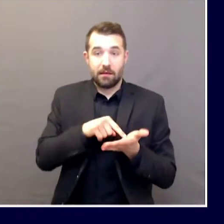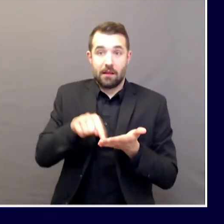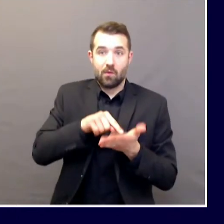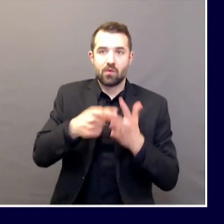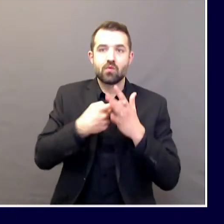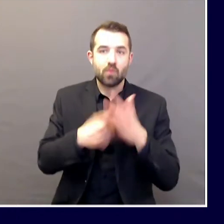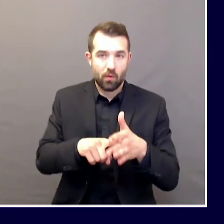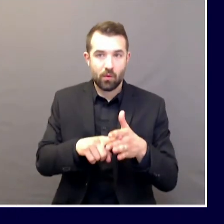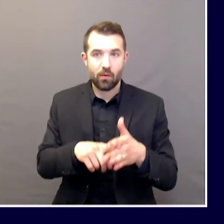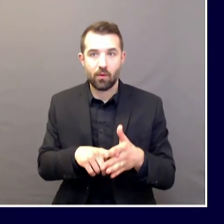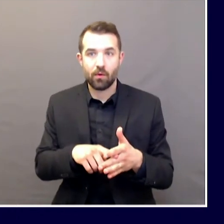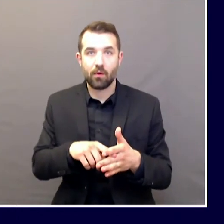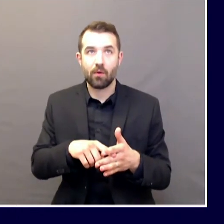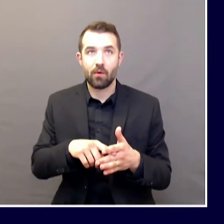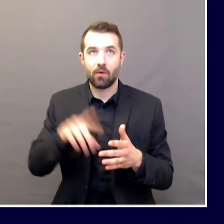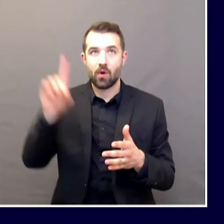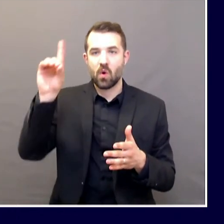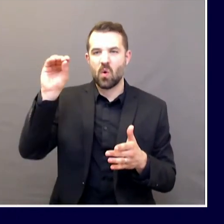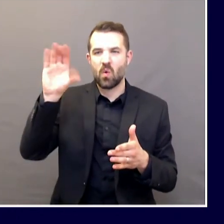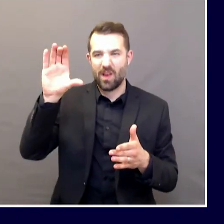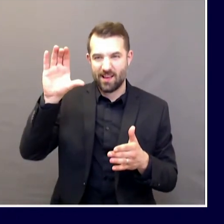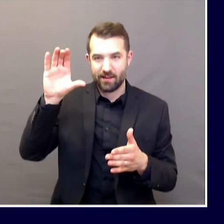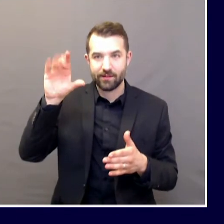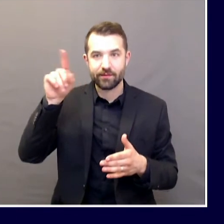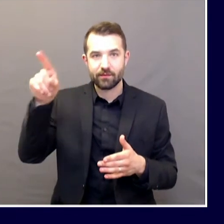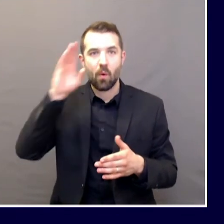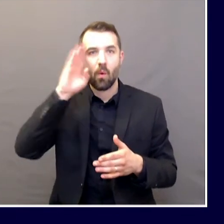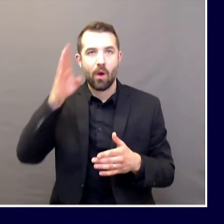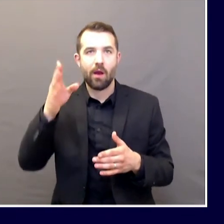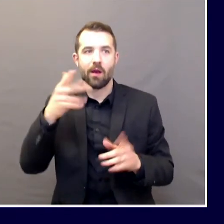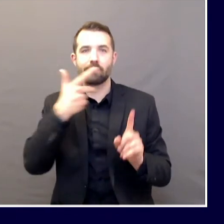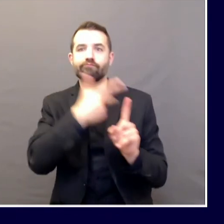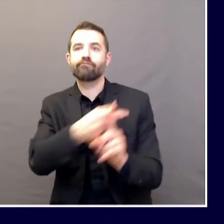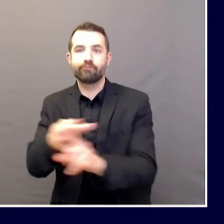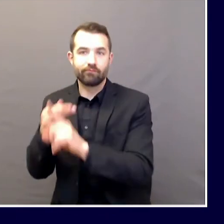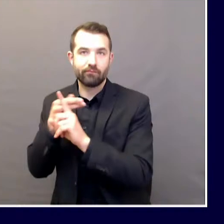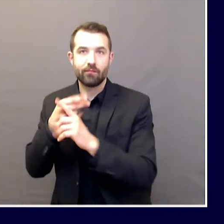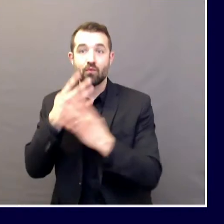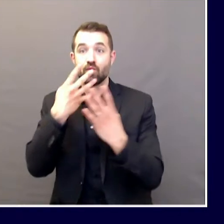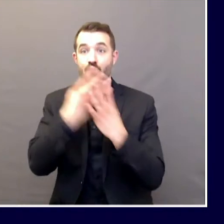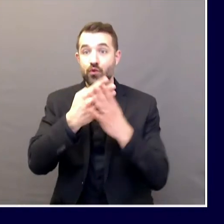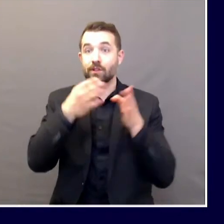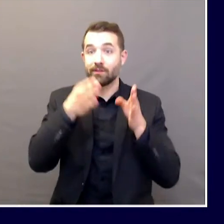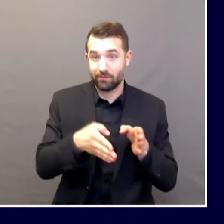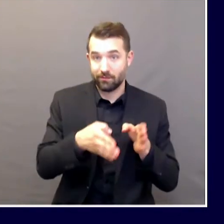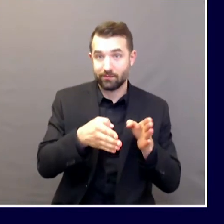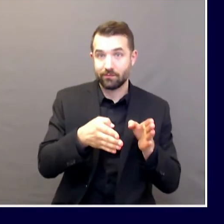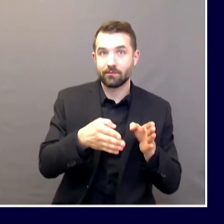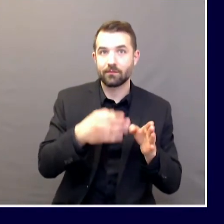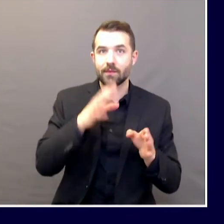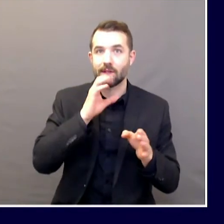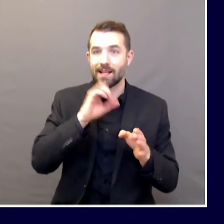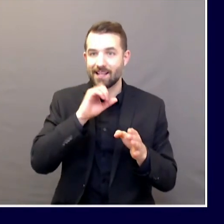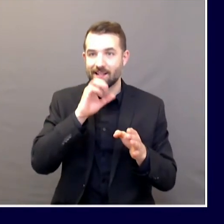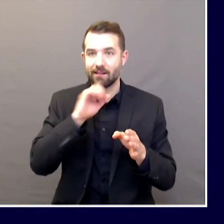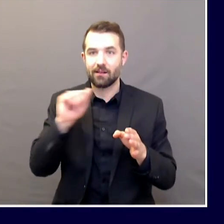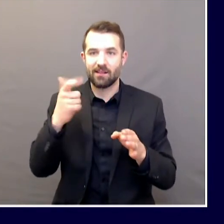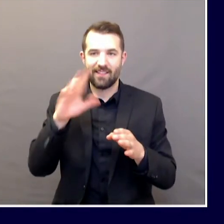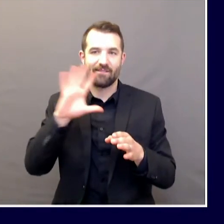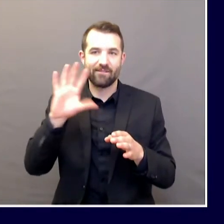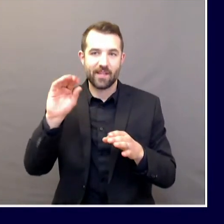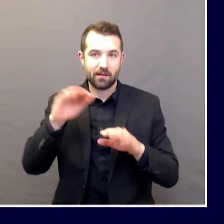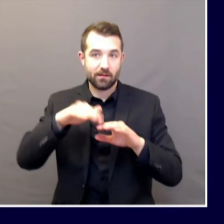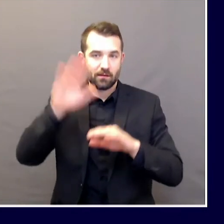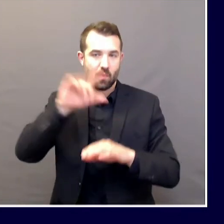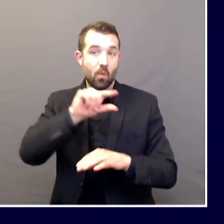vaccinations for individuals in the Maine state prison system who are eligible by their age. So that is underway this week as